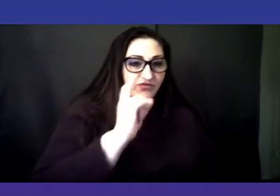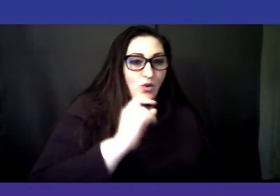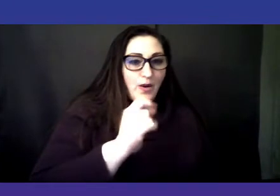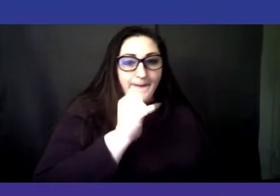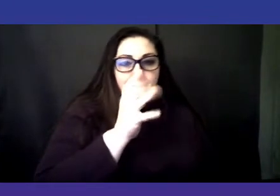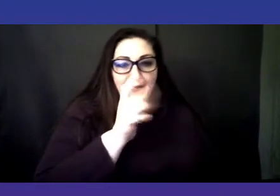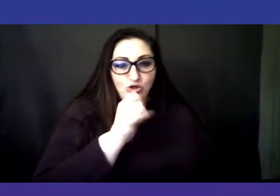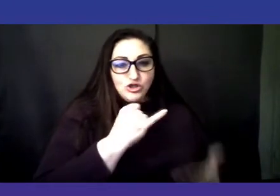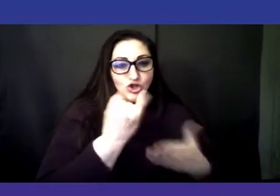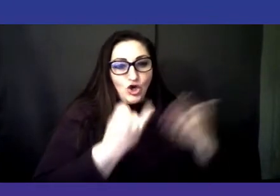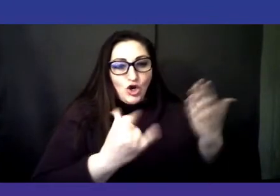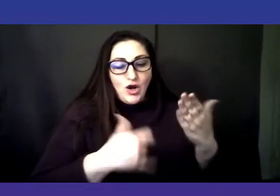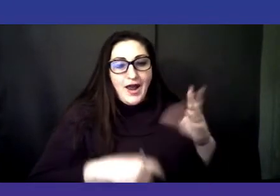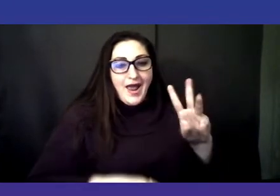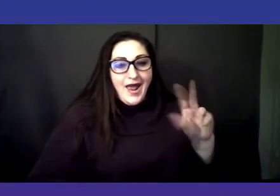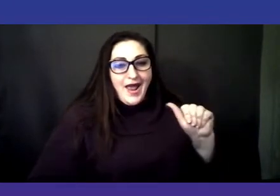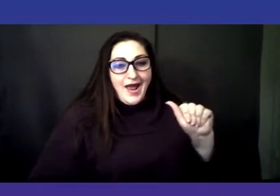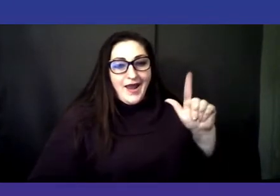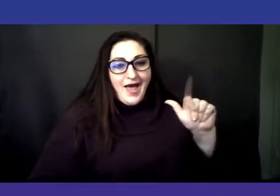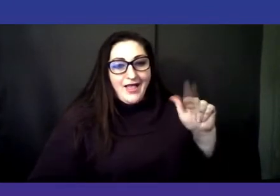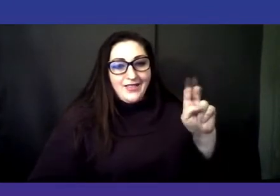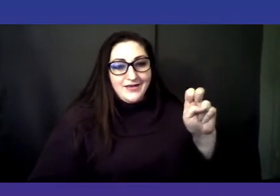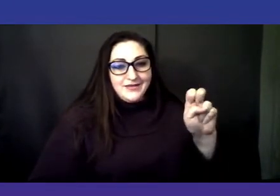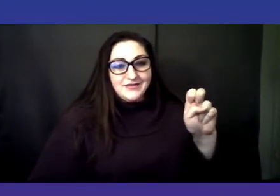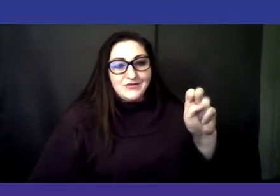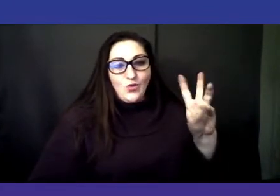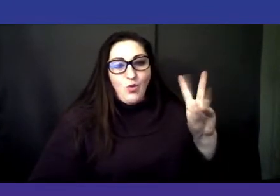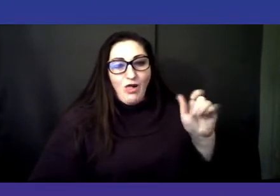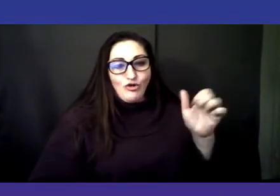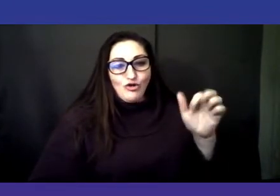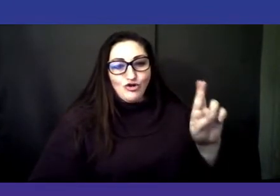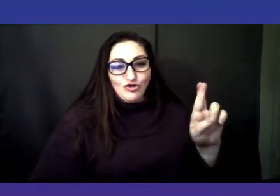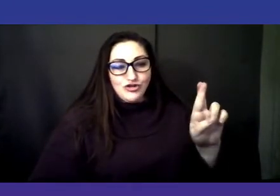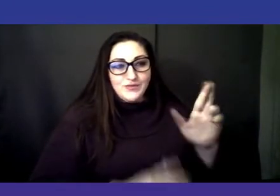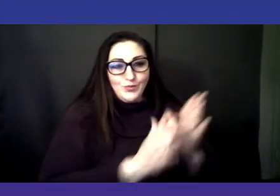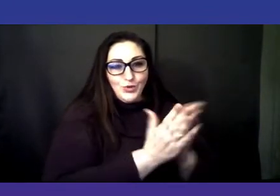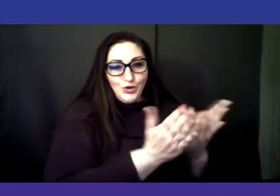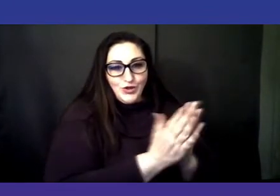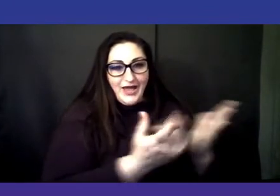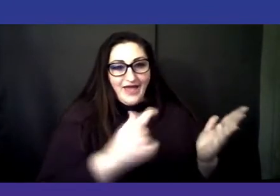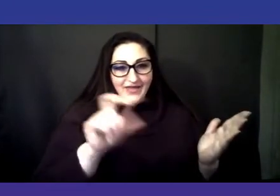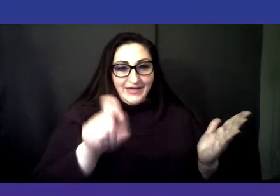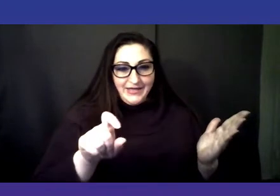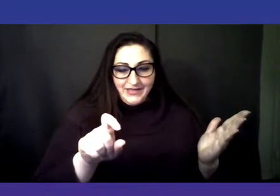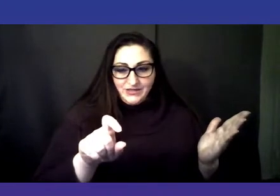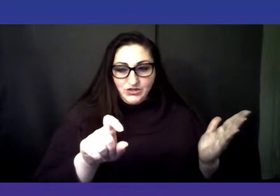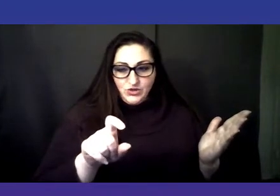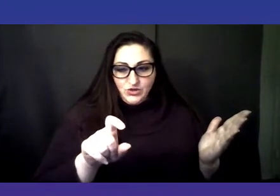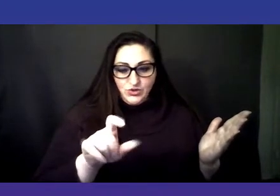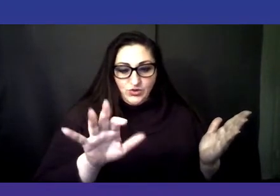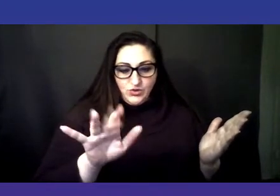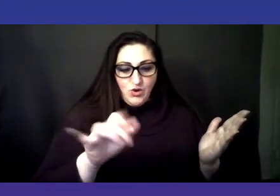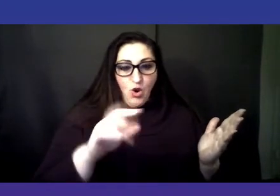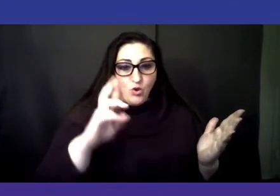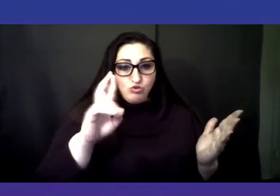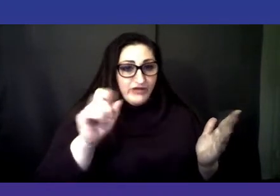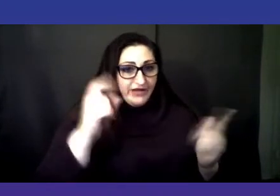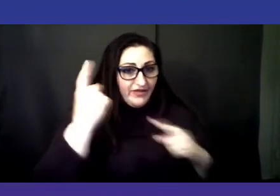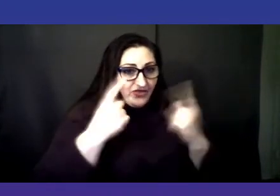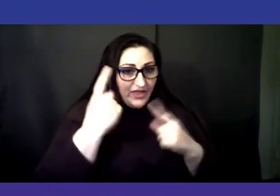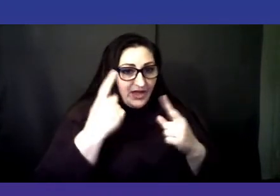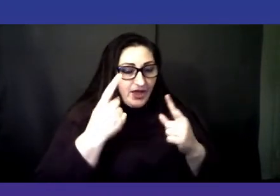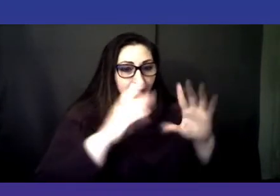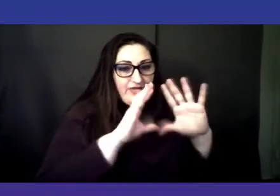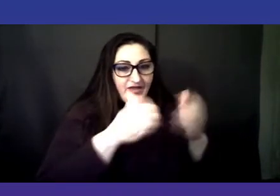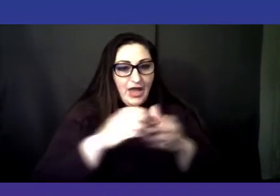Walker's important work in that essay and book, and the need to like rethink the categories of art making